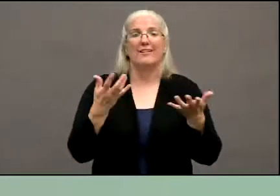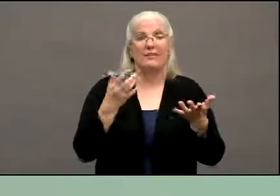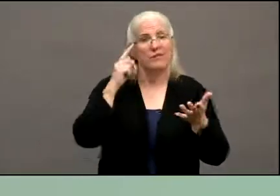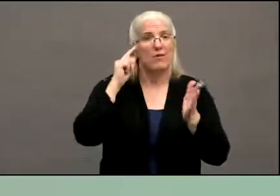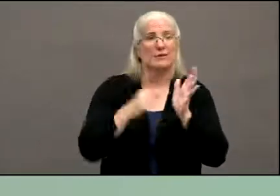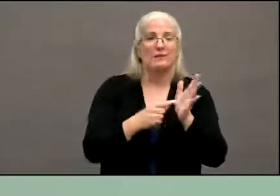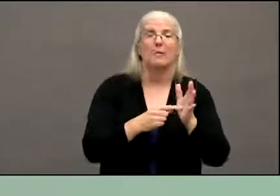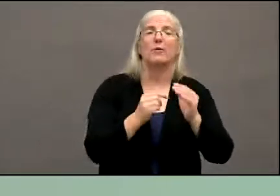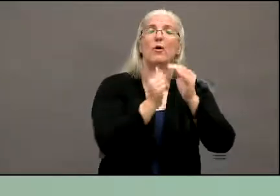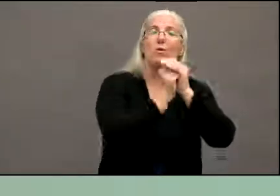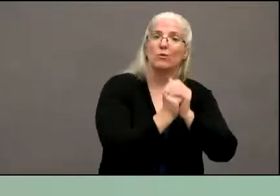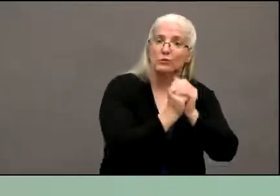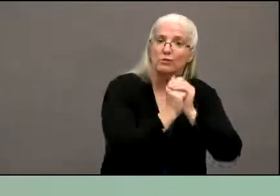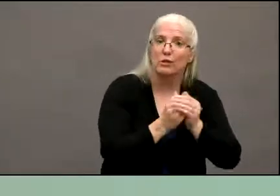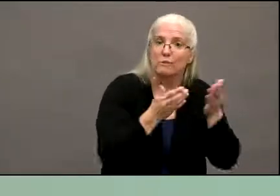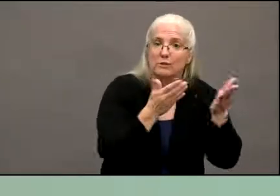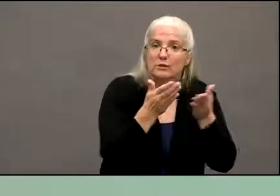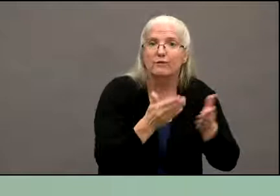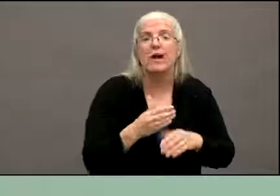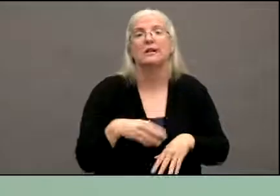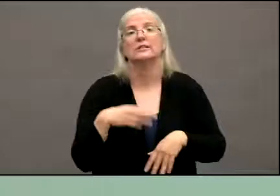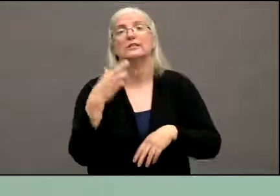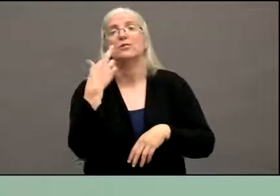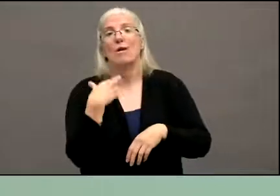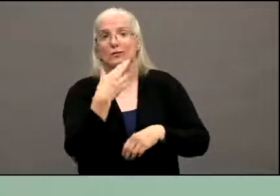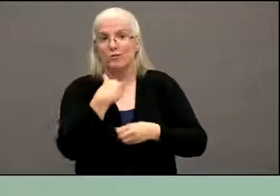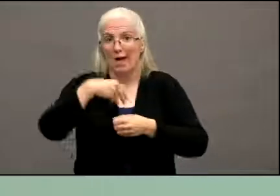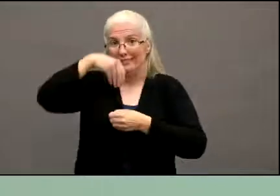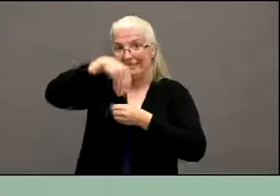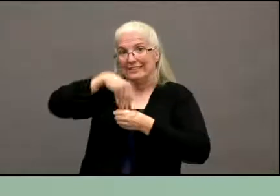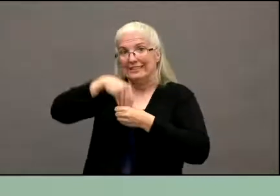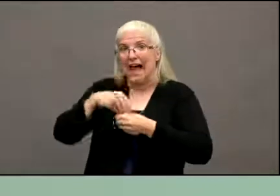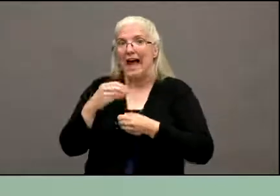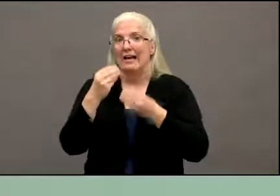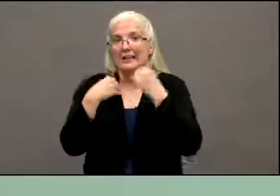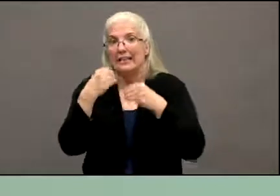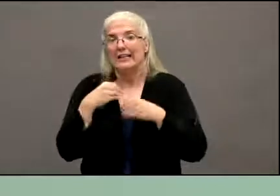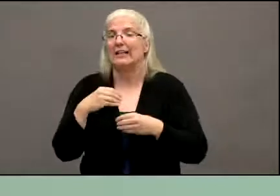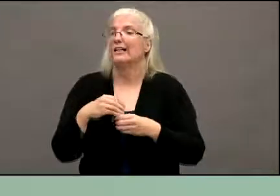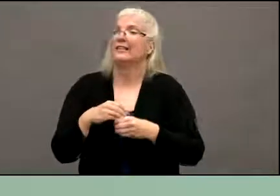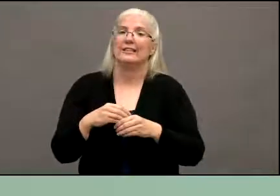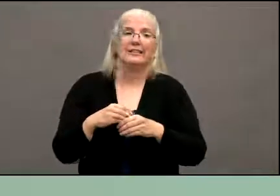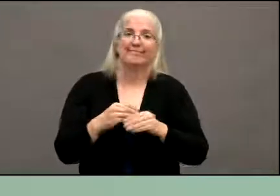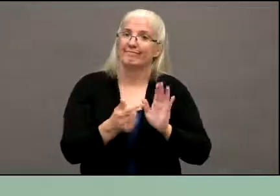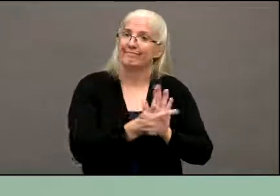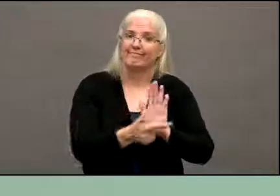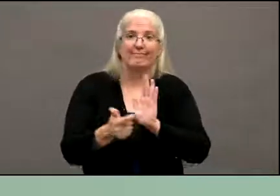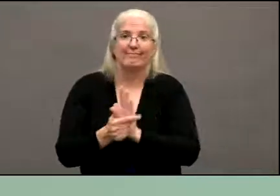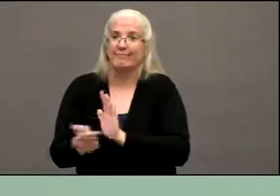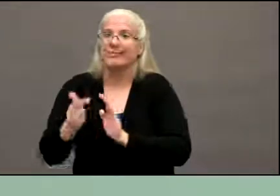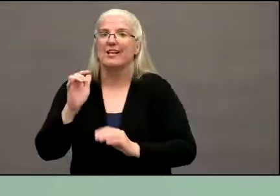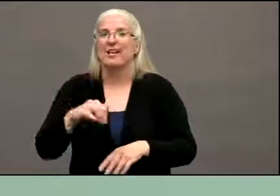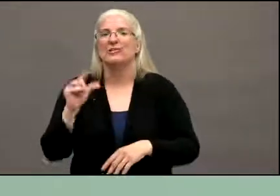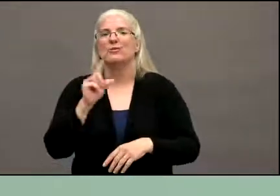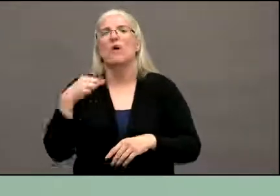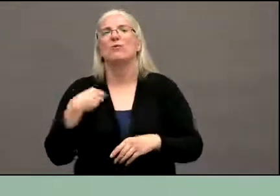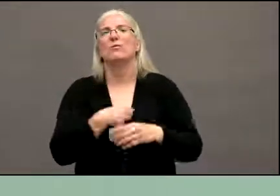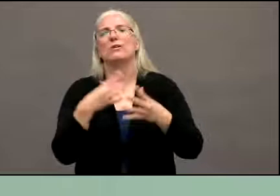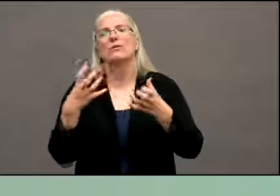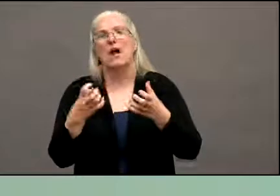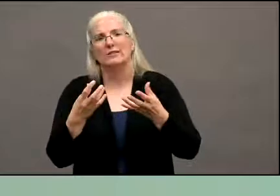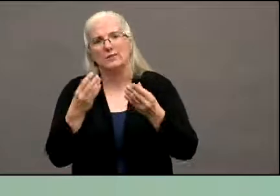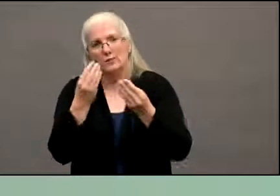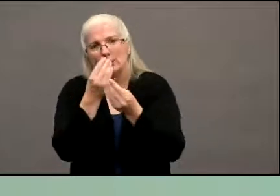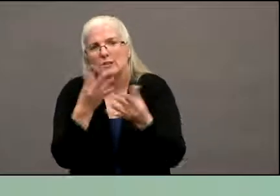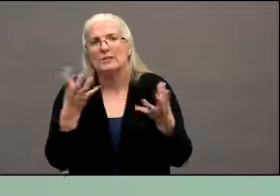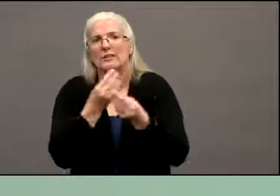that can't allow indoor dining. And, that's where we really want to promote practicing at